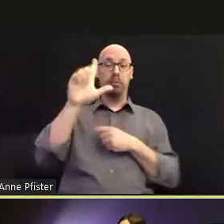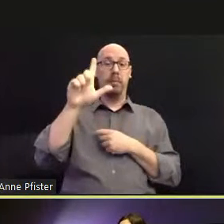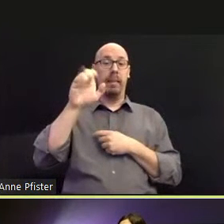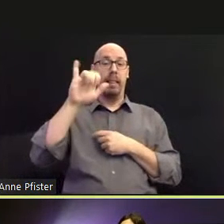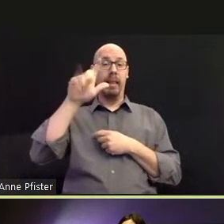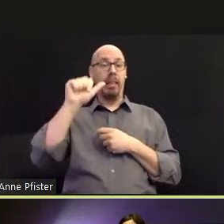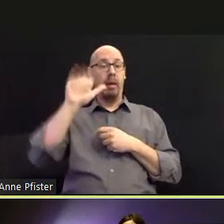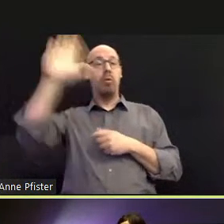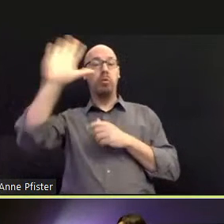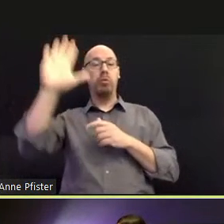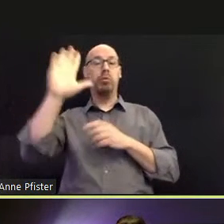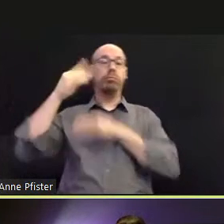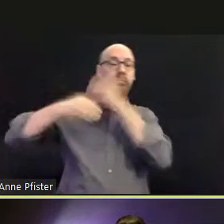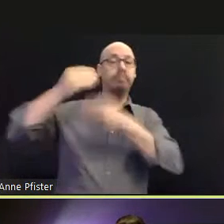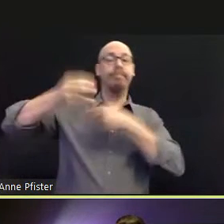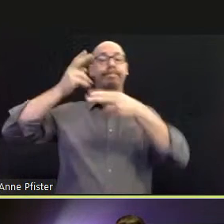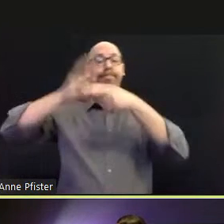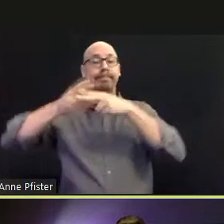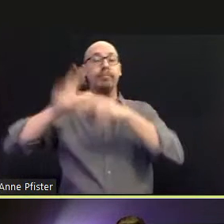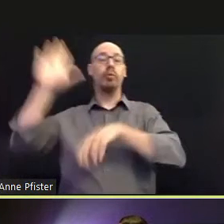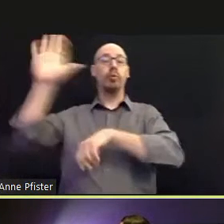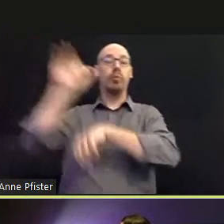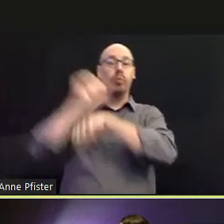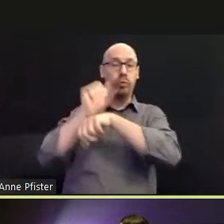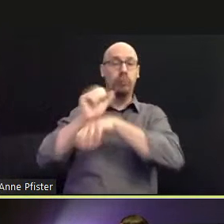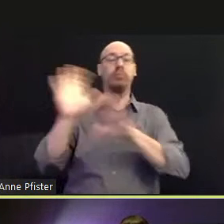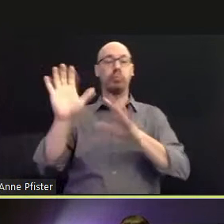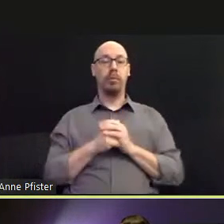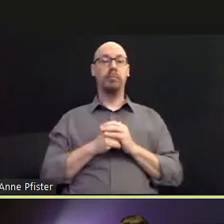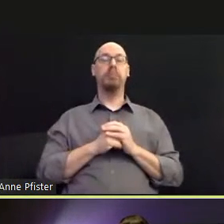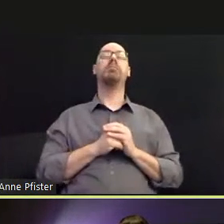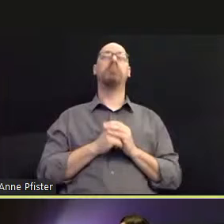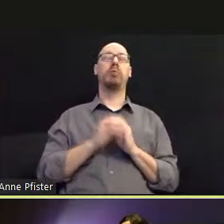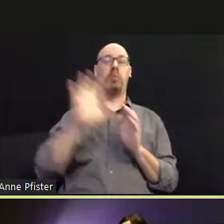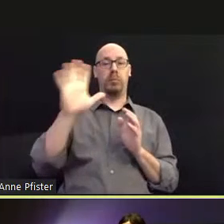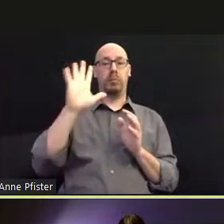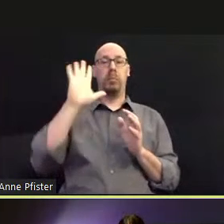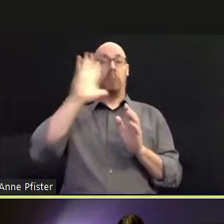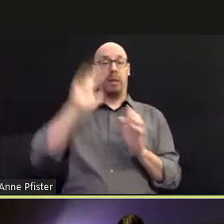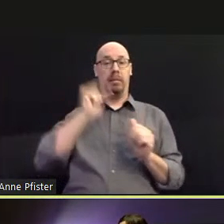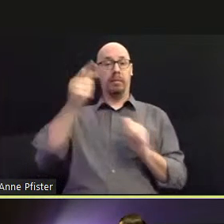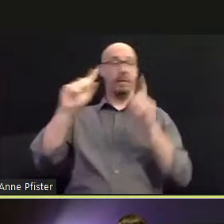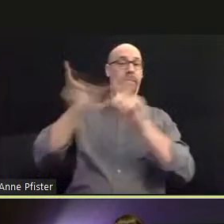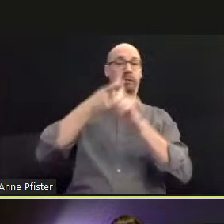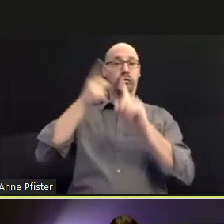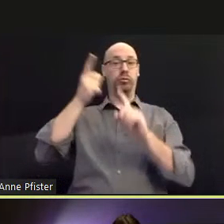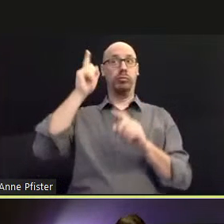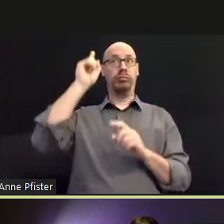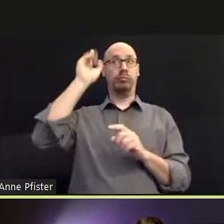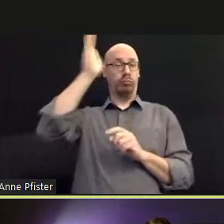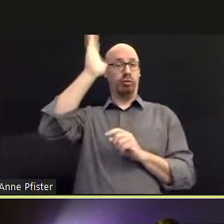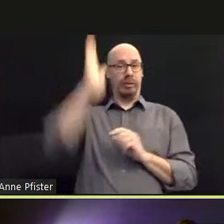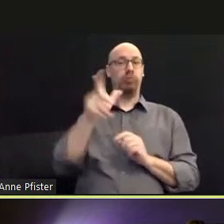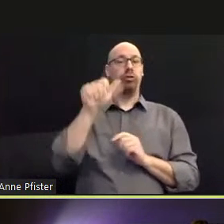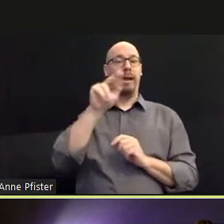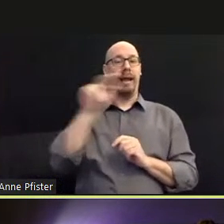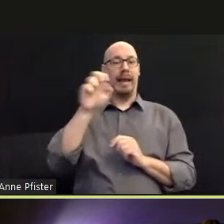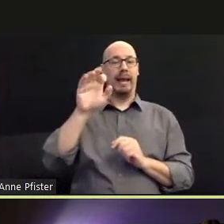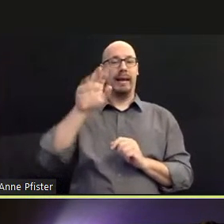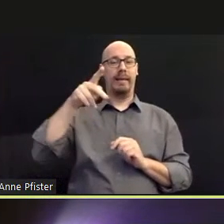work. And so we'll quickly move ahead to the first paper. Our presenter is Ann Pfister.